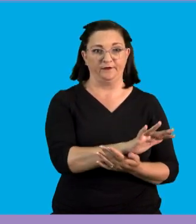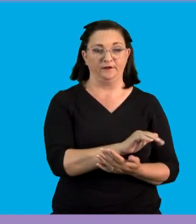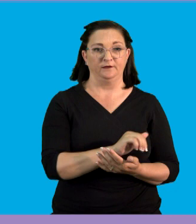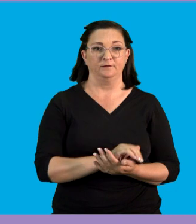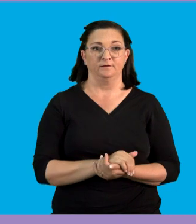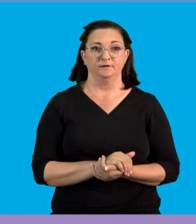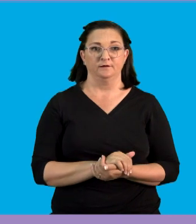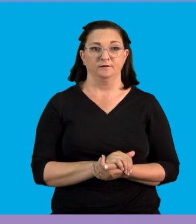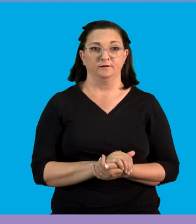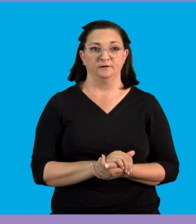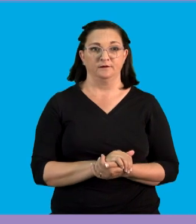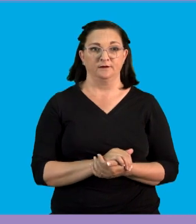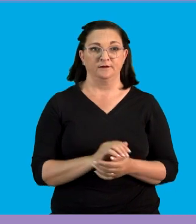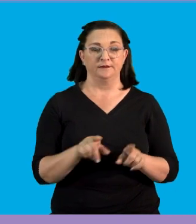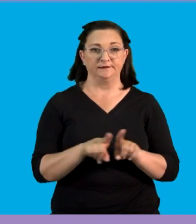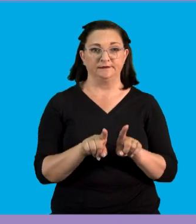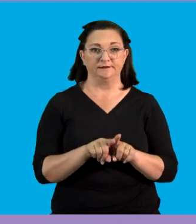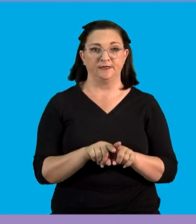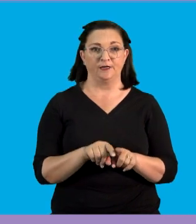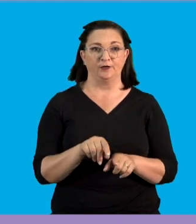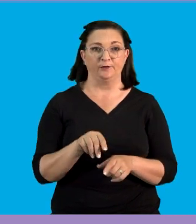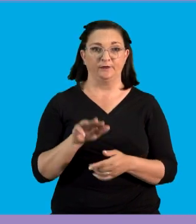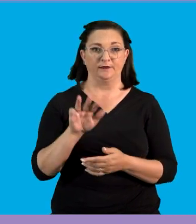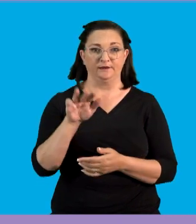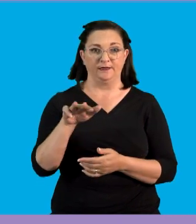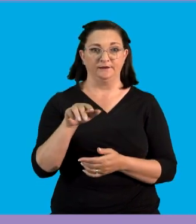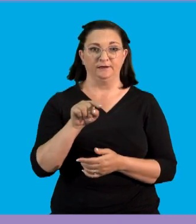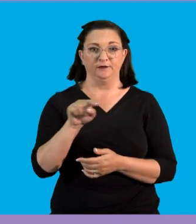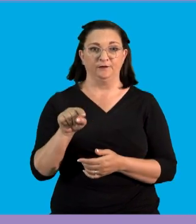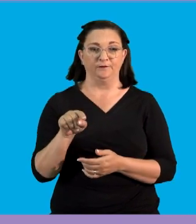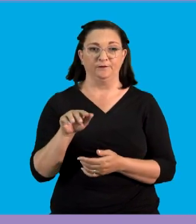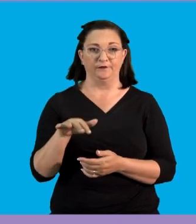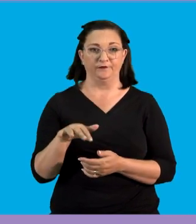30/15, which is the same as 2 wholes, and we are subtracting